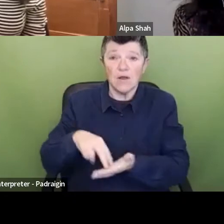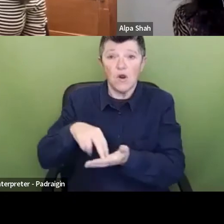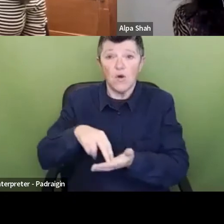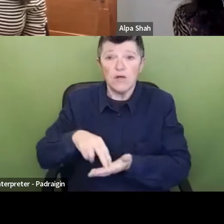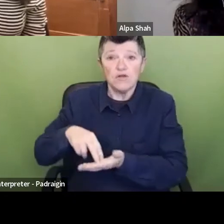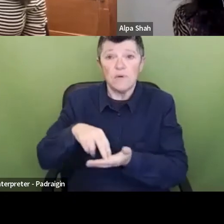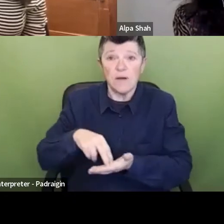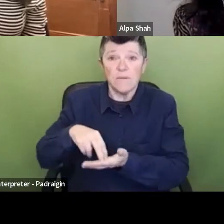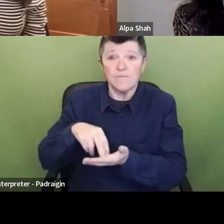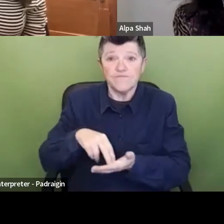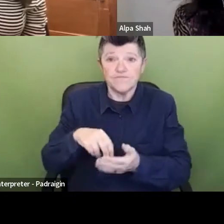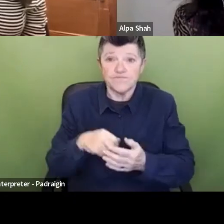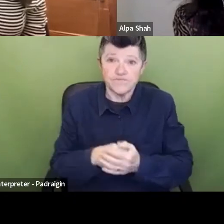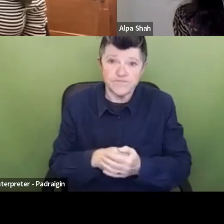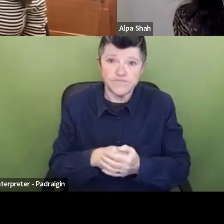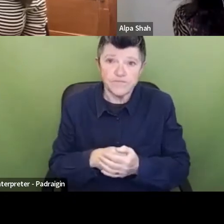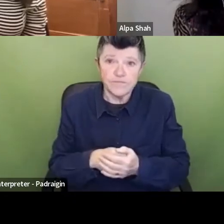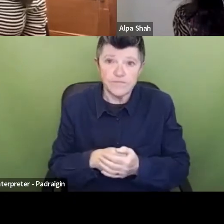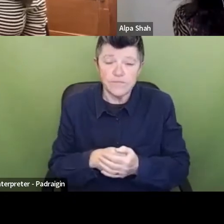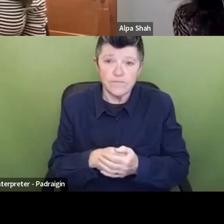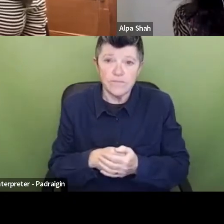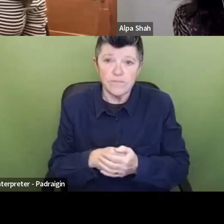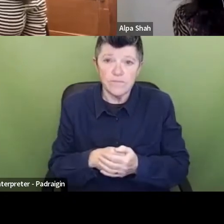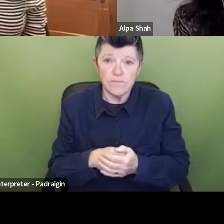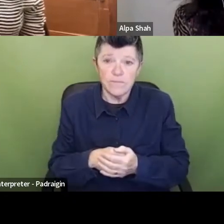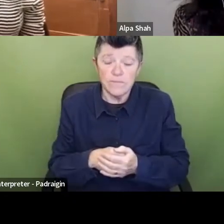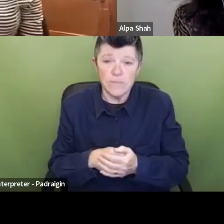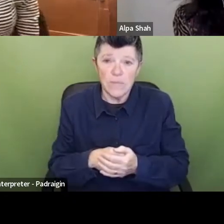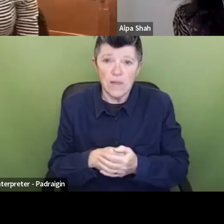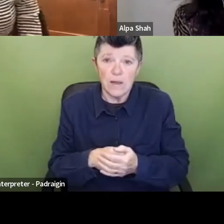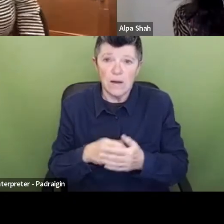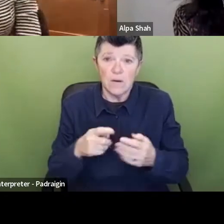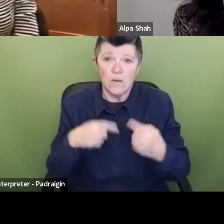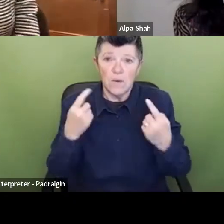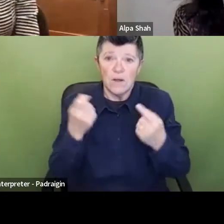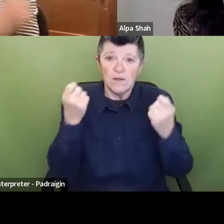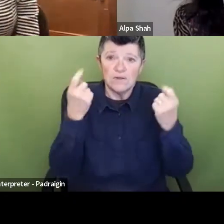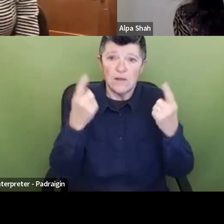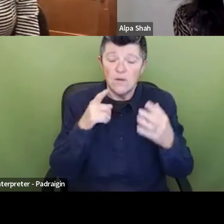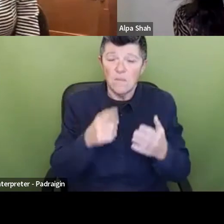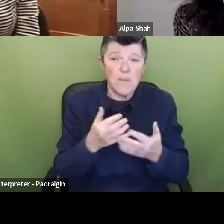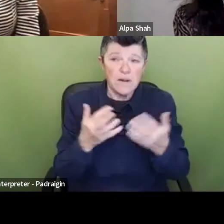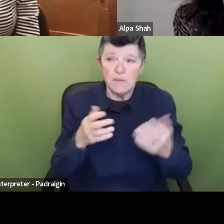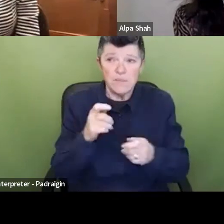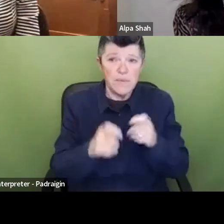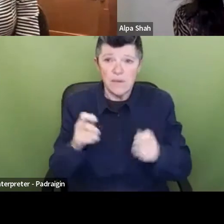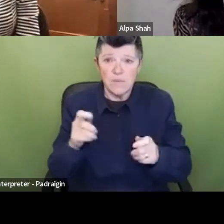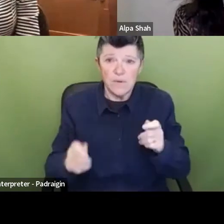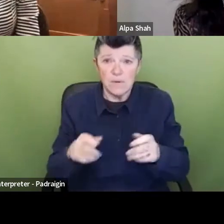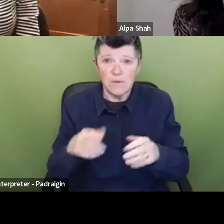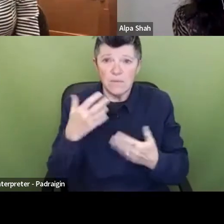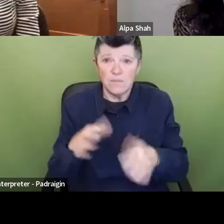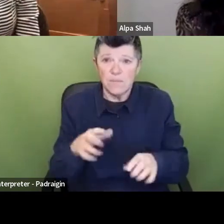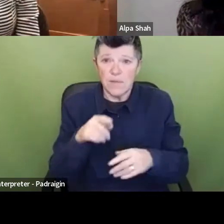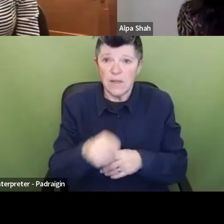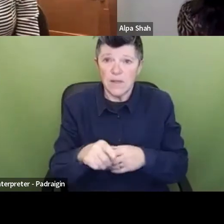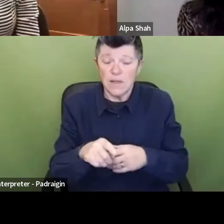was gray, and from what we understand, not that many people have been impugned with these